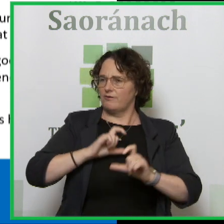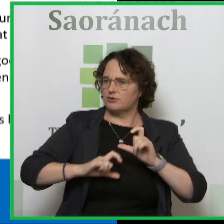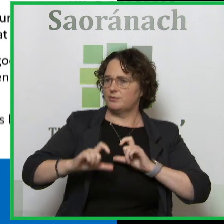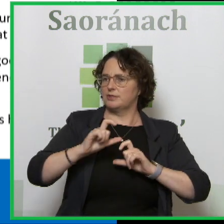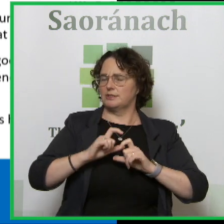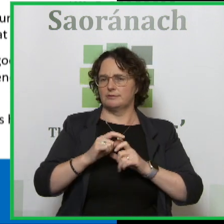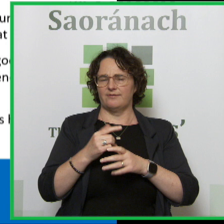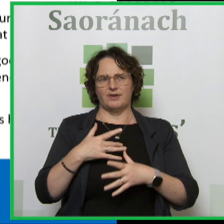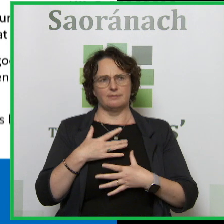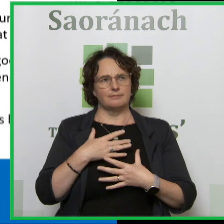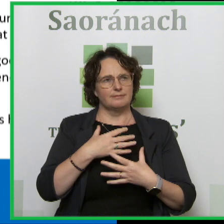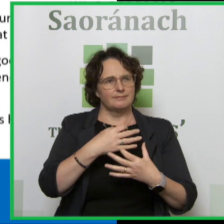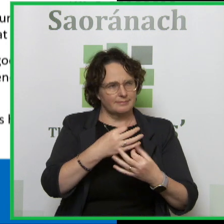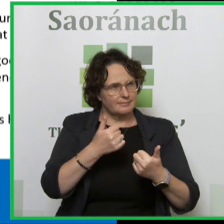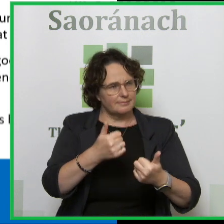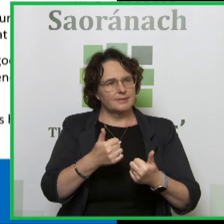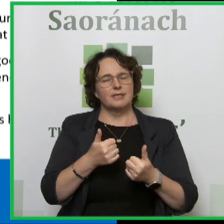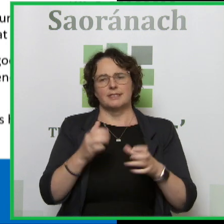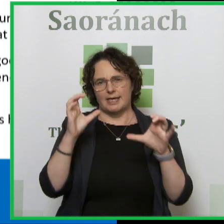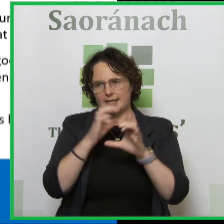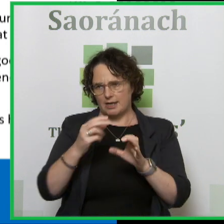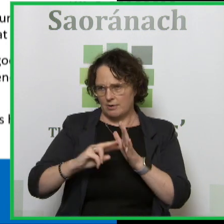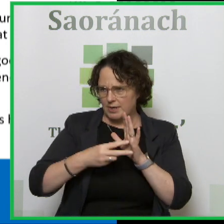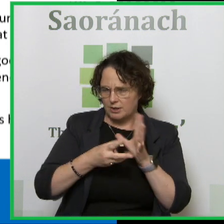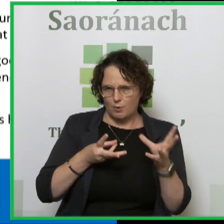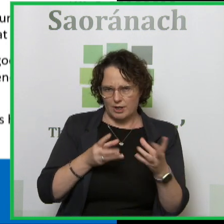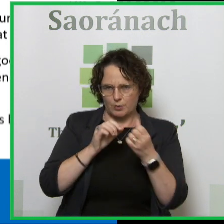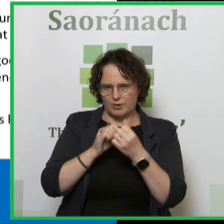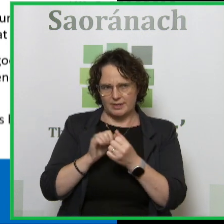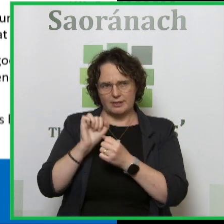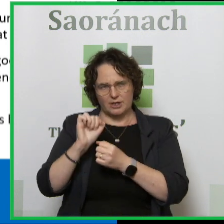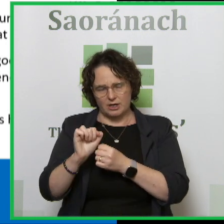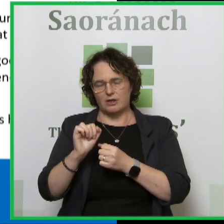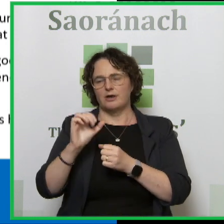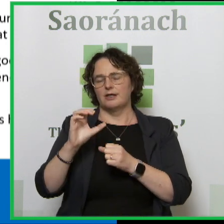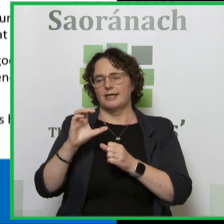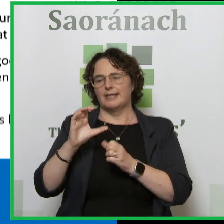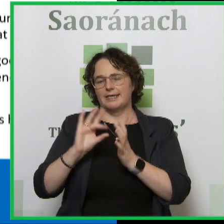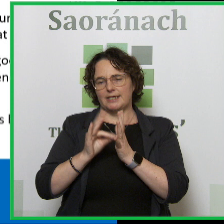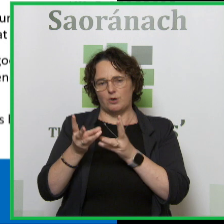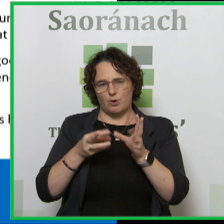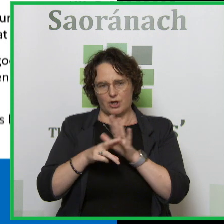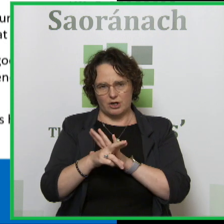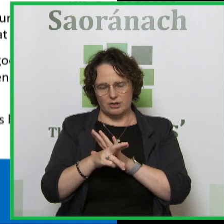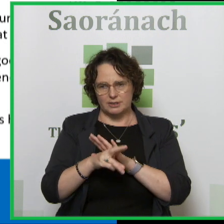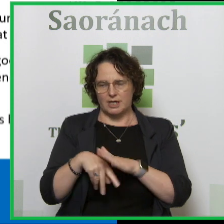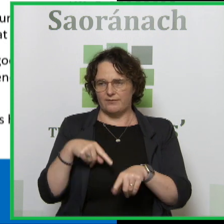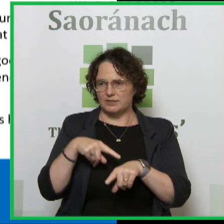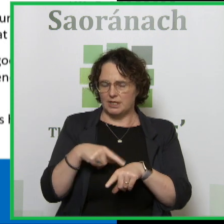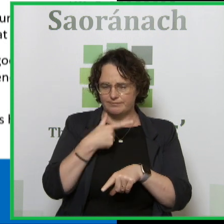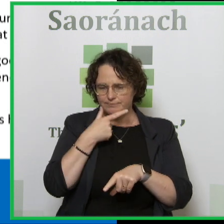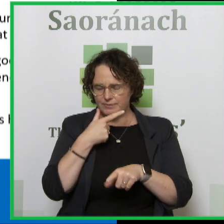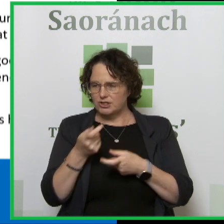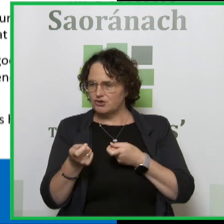person has a care plan. The care plan is written collaboratively in conjunction with their key worker. This person has timely access to a choice and range